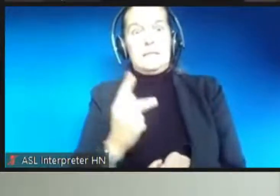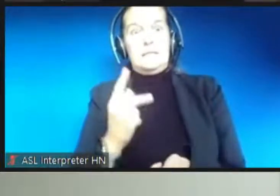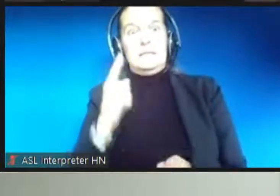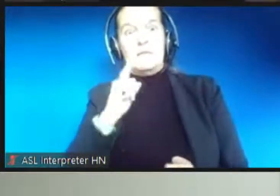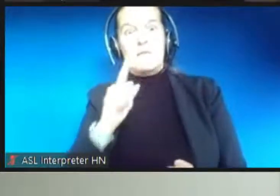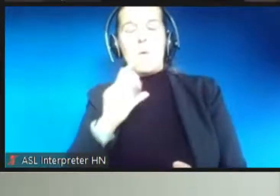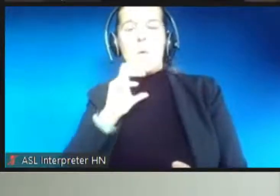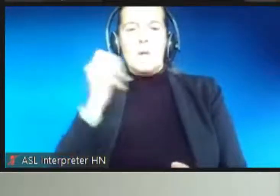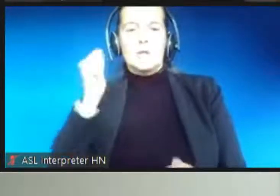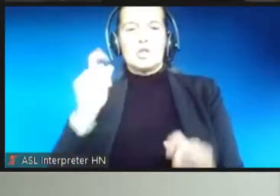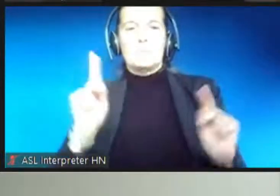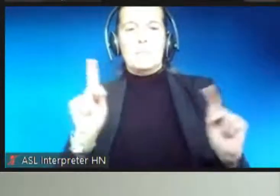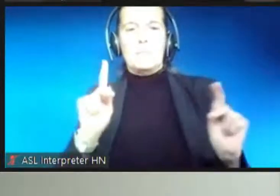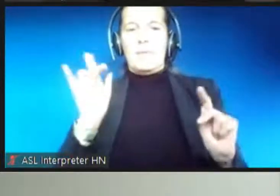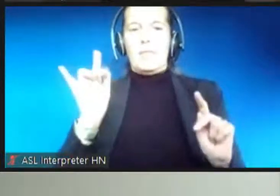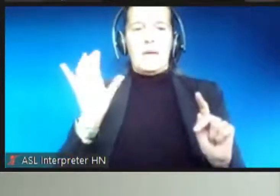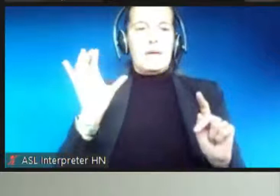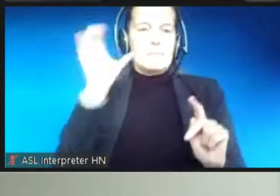missed the